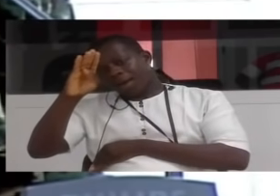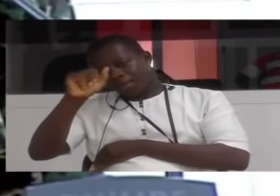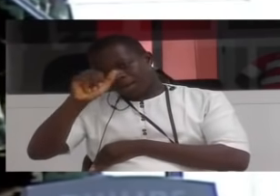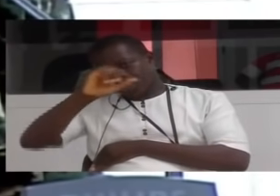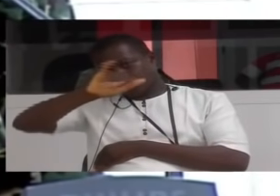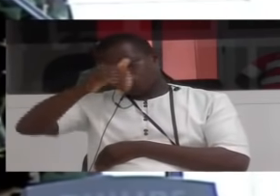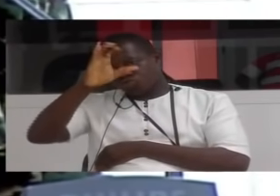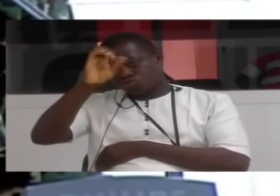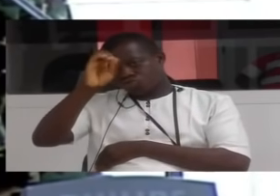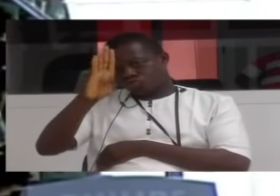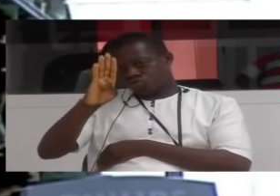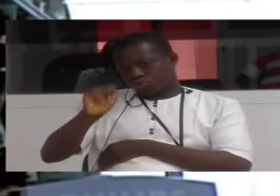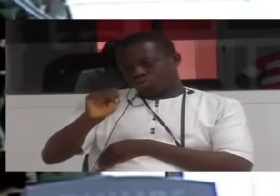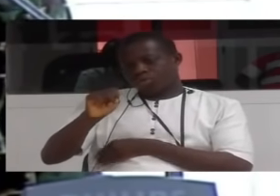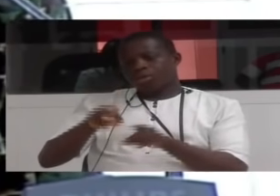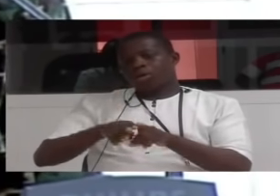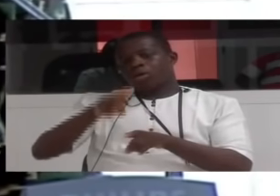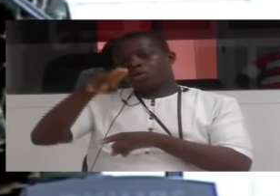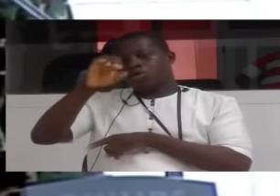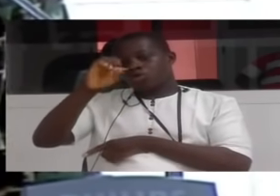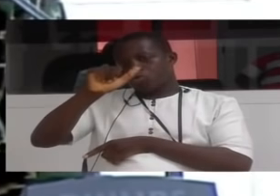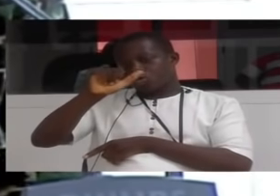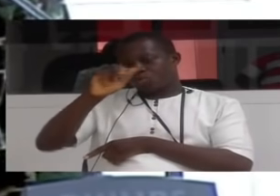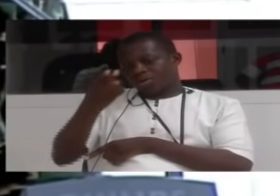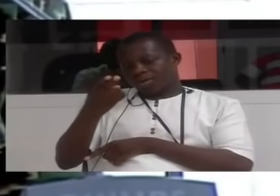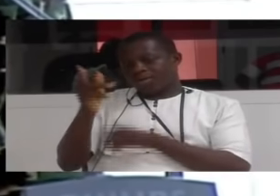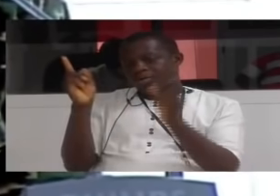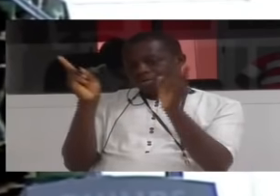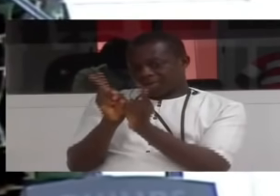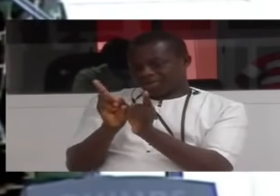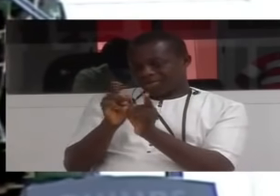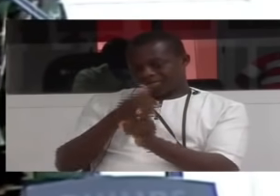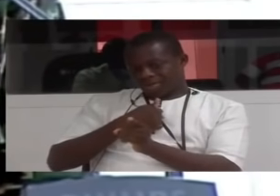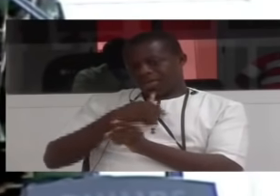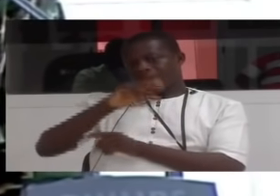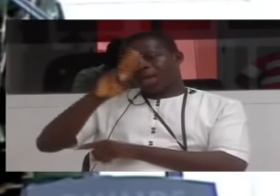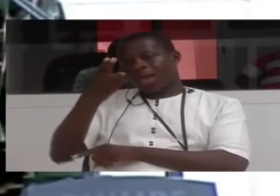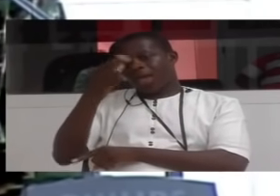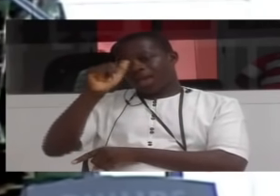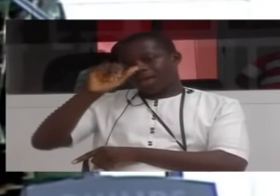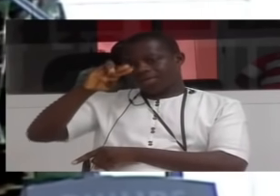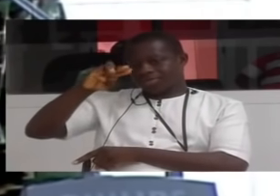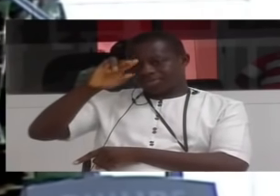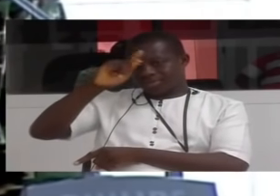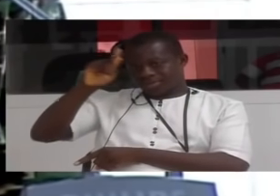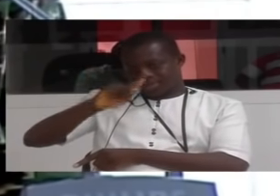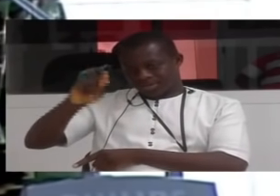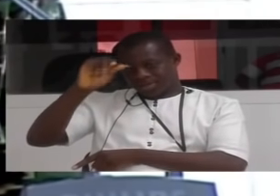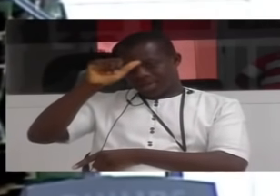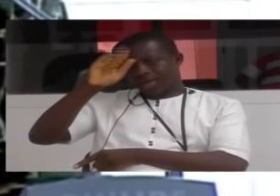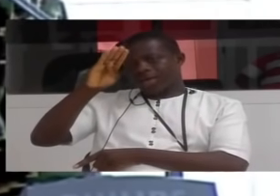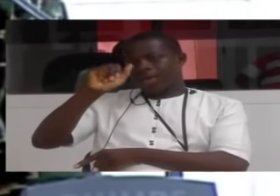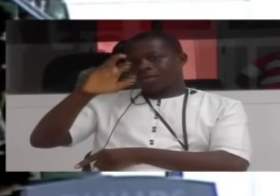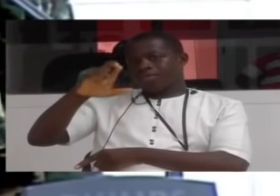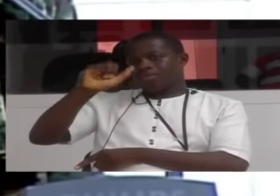Nuwa Badji dafa ñew fekkama Hamsa Barracks. For Baba Diop, Nuwa Badji came and he met me at the Hamsa